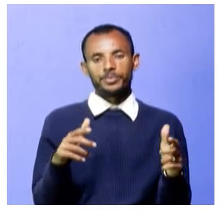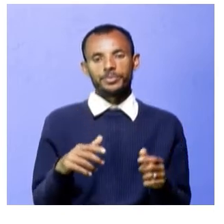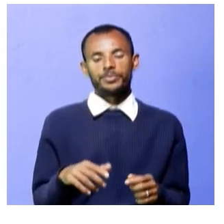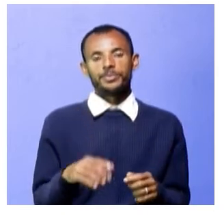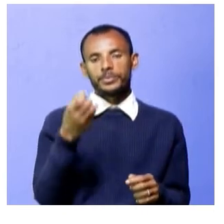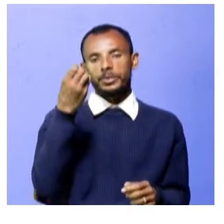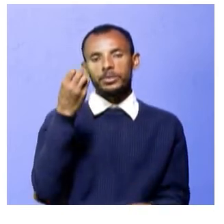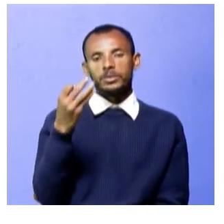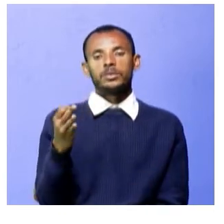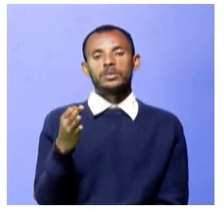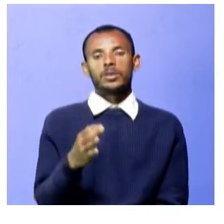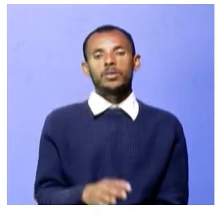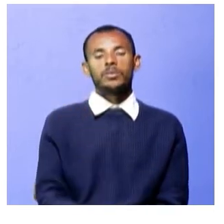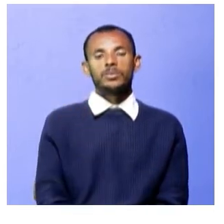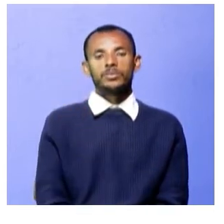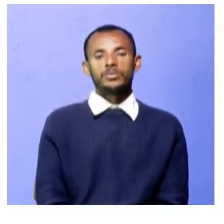of